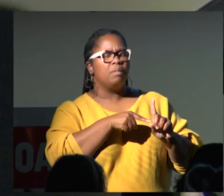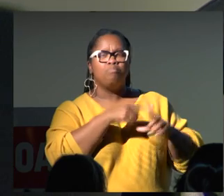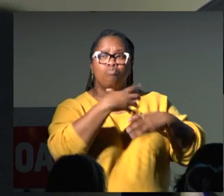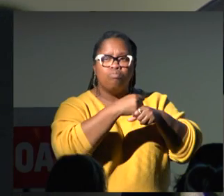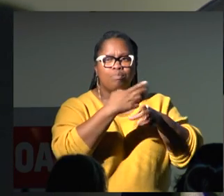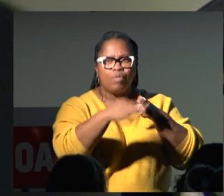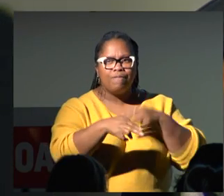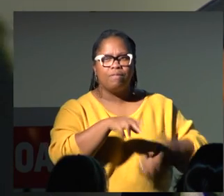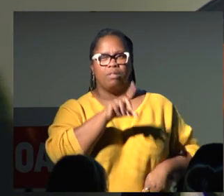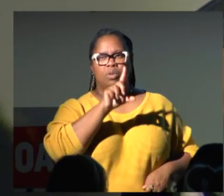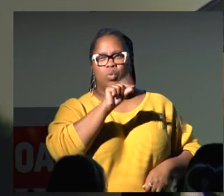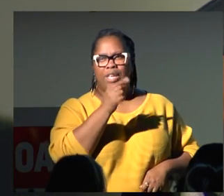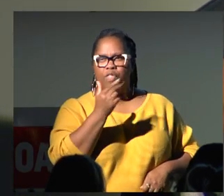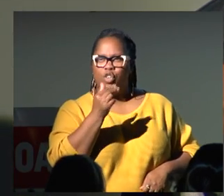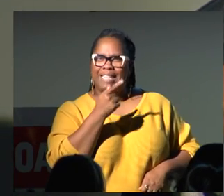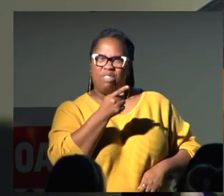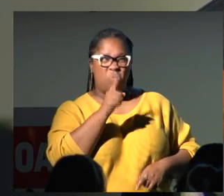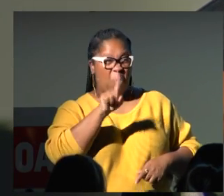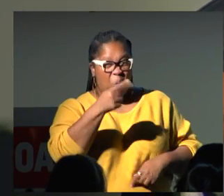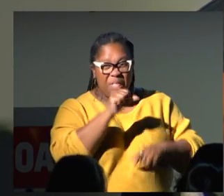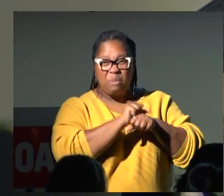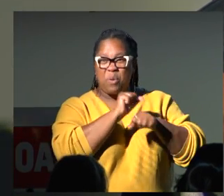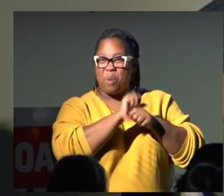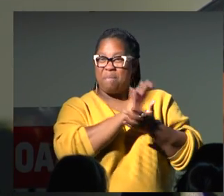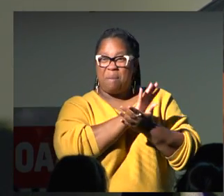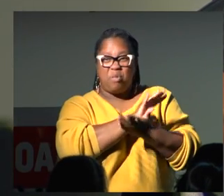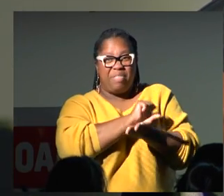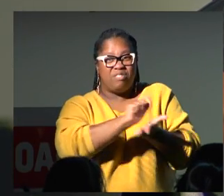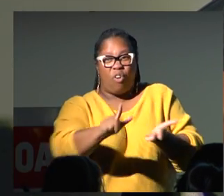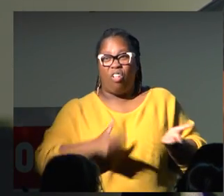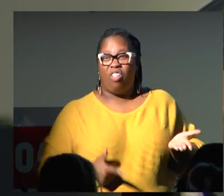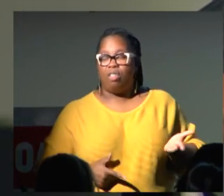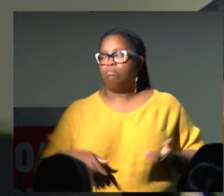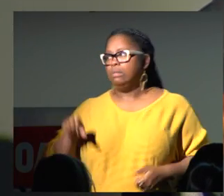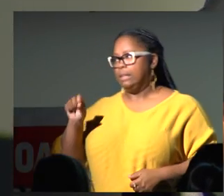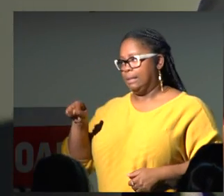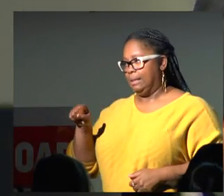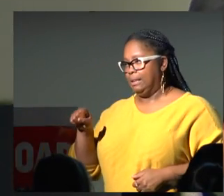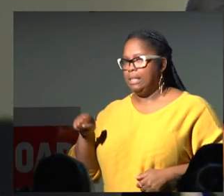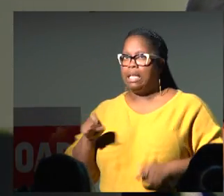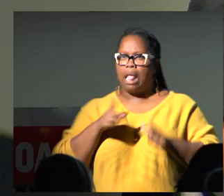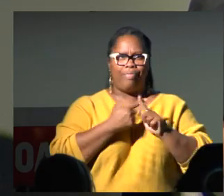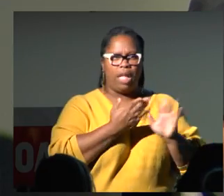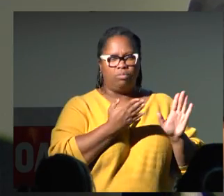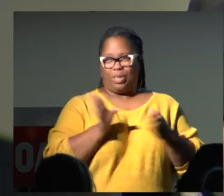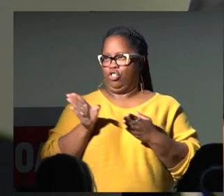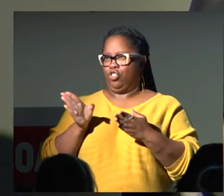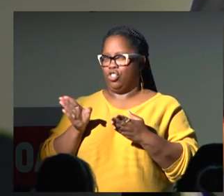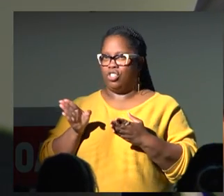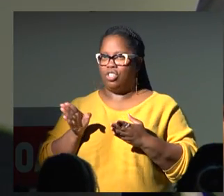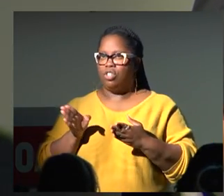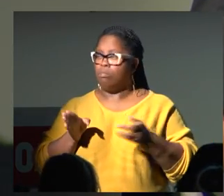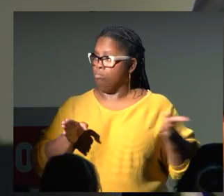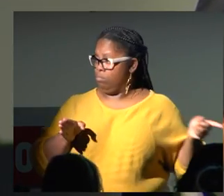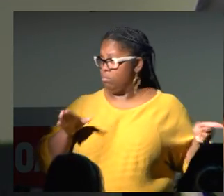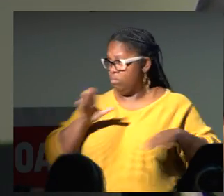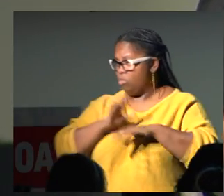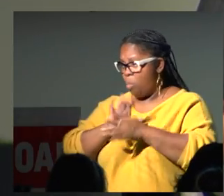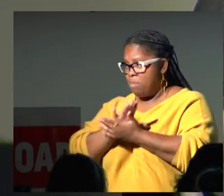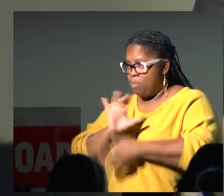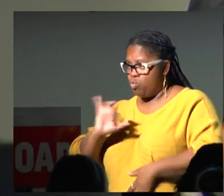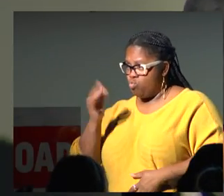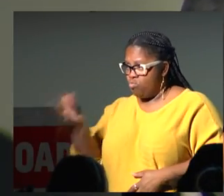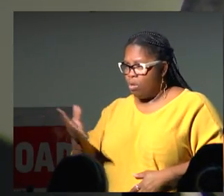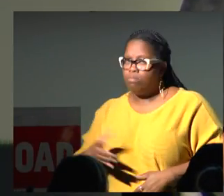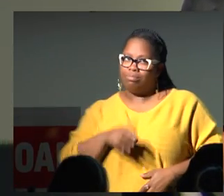right? 2013, you only worked on paper. Yes. And then you switched. This is work on paper too. Yes, yes, my darling.